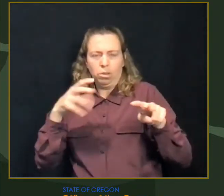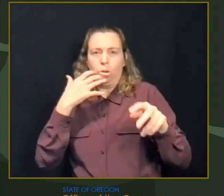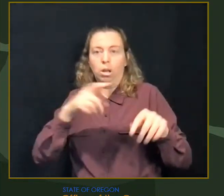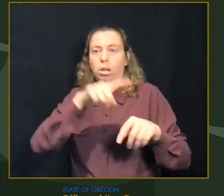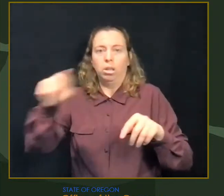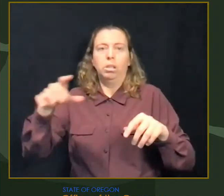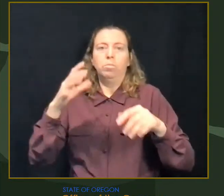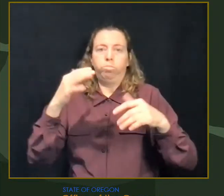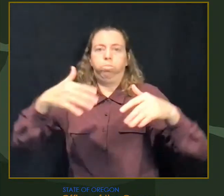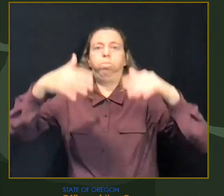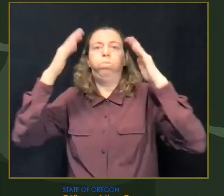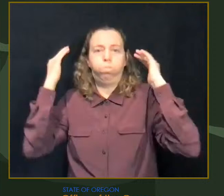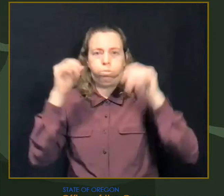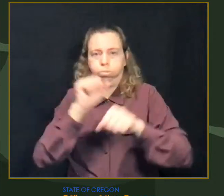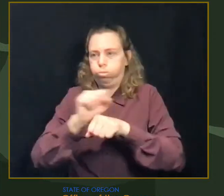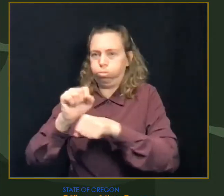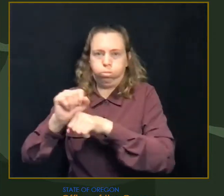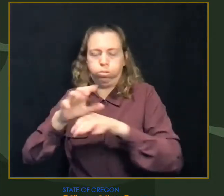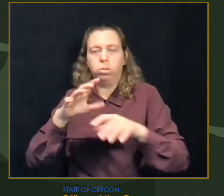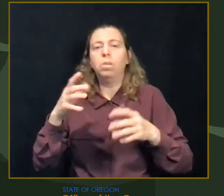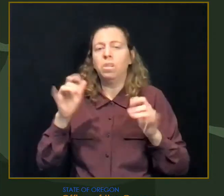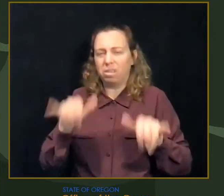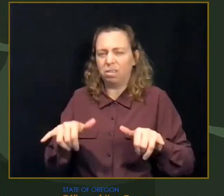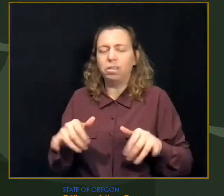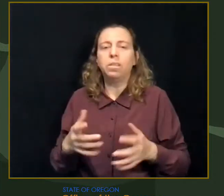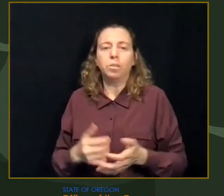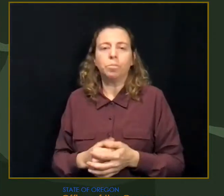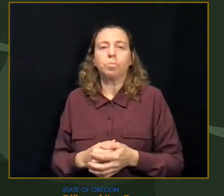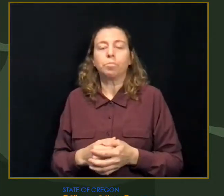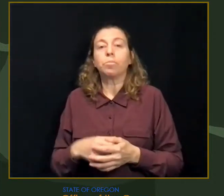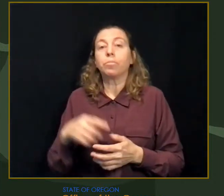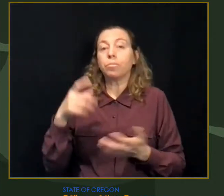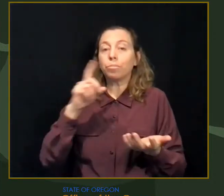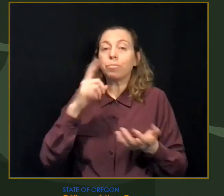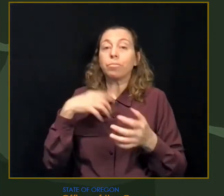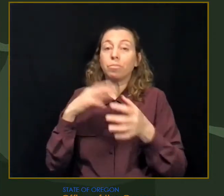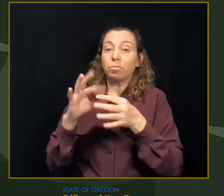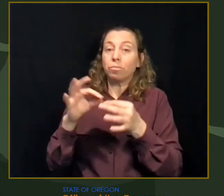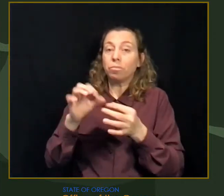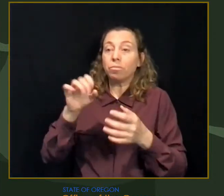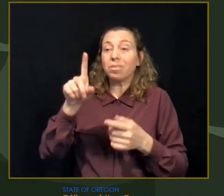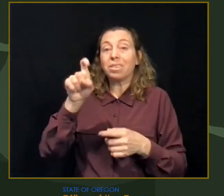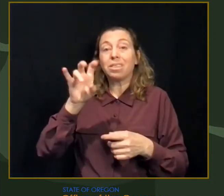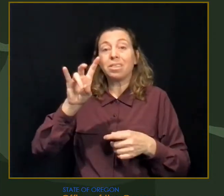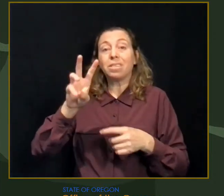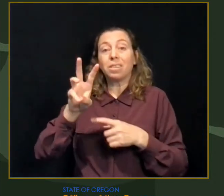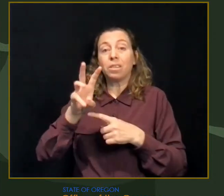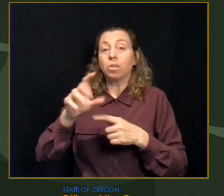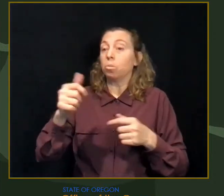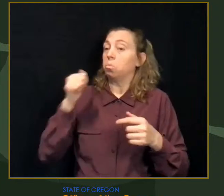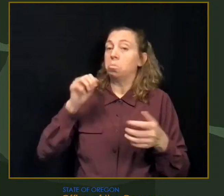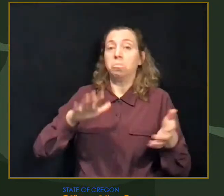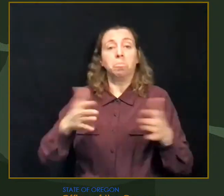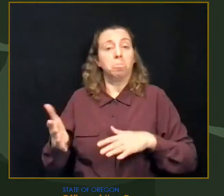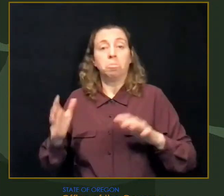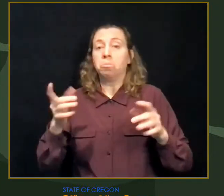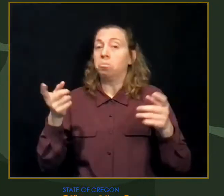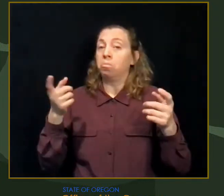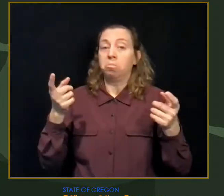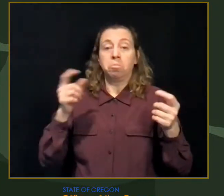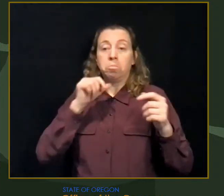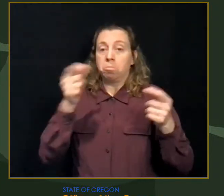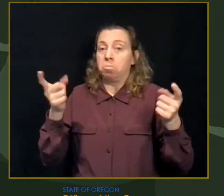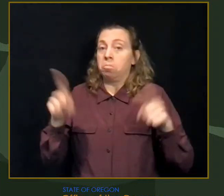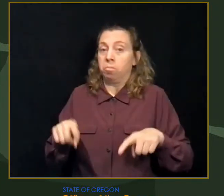question first, which is how do we come up with the 176 deaths number? And I think this is important. The path that we've